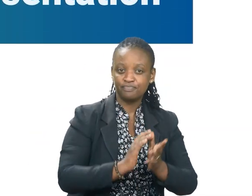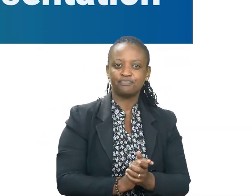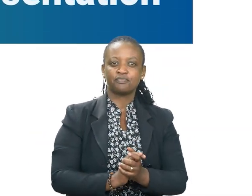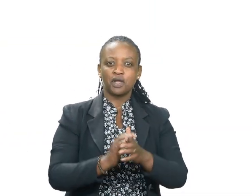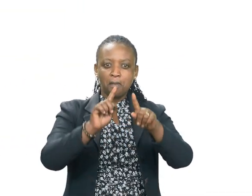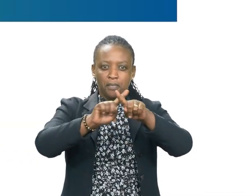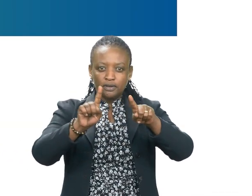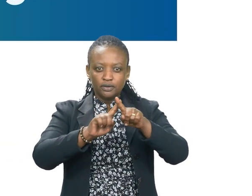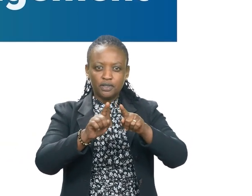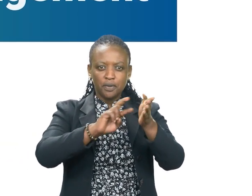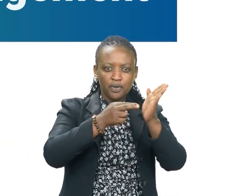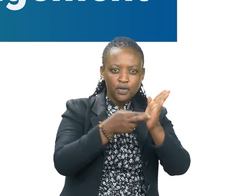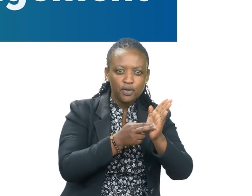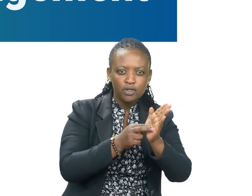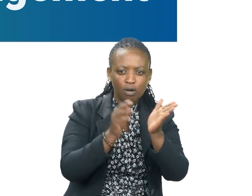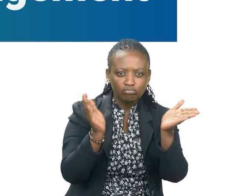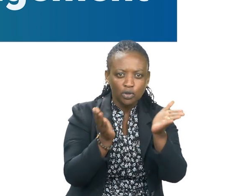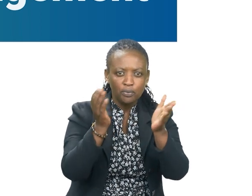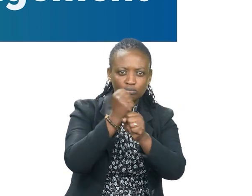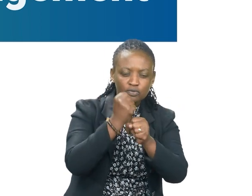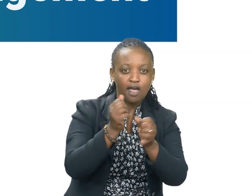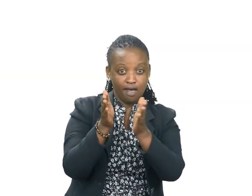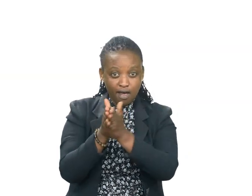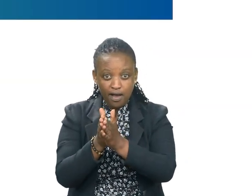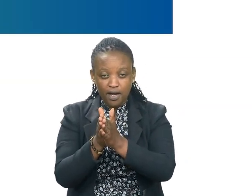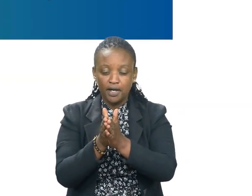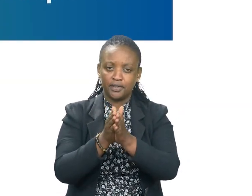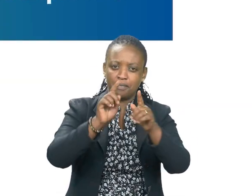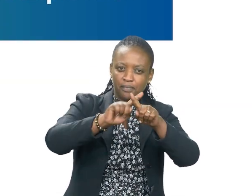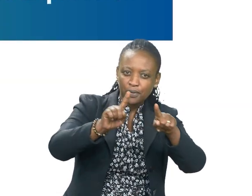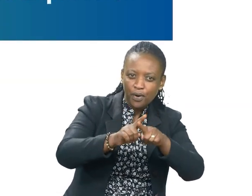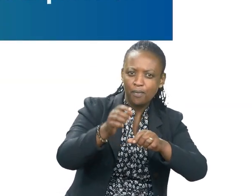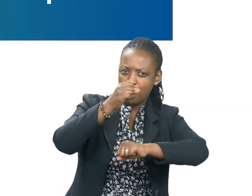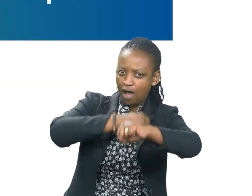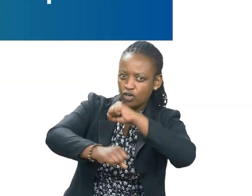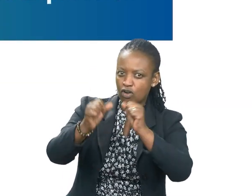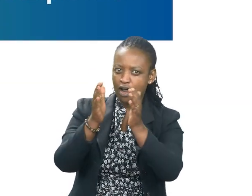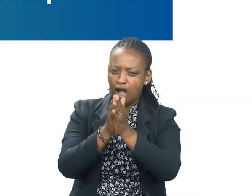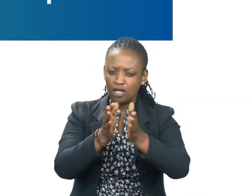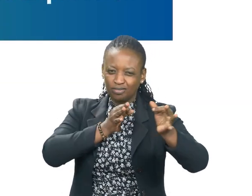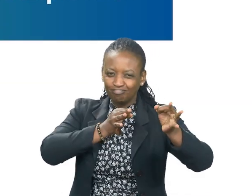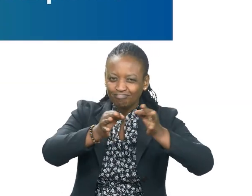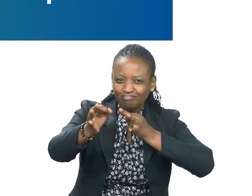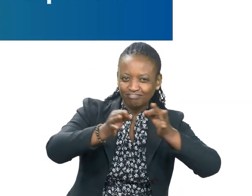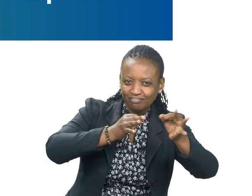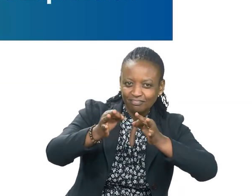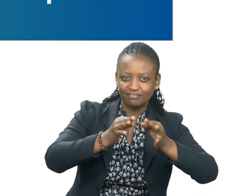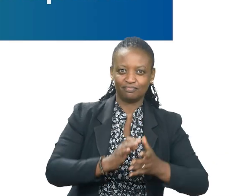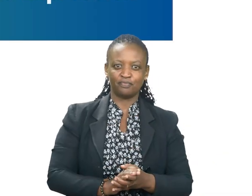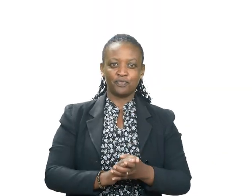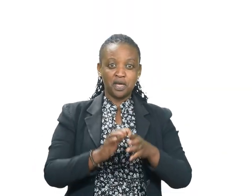representation, multiple means of engagement, and multiple means of action and